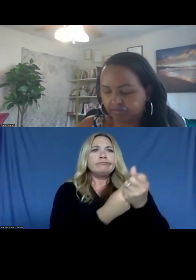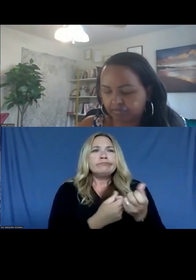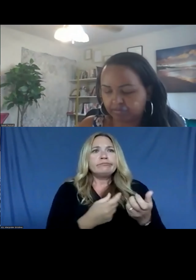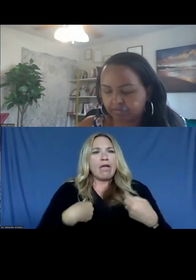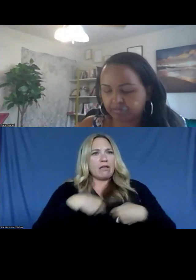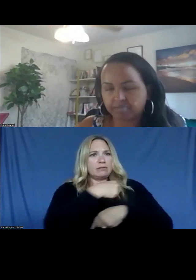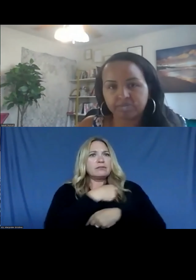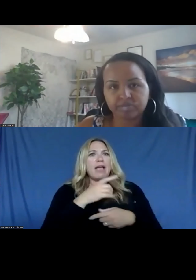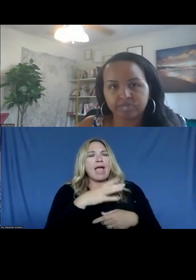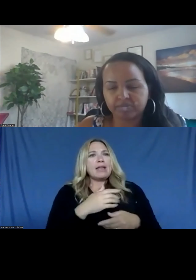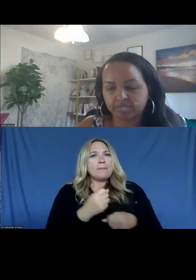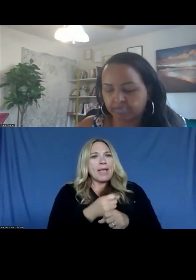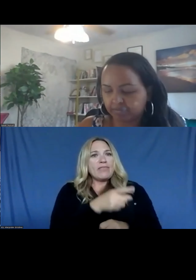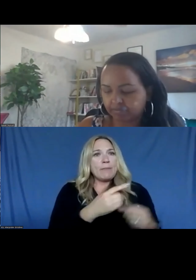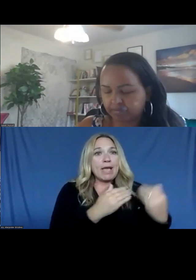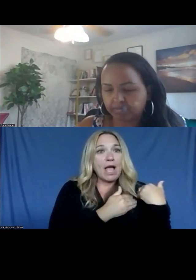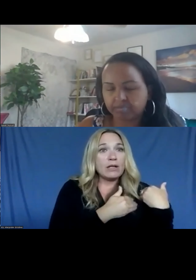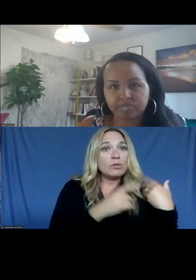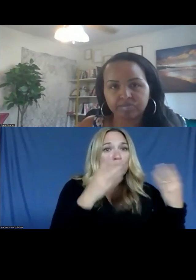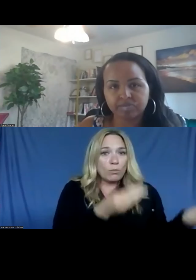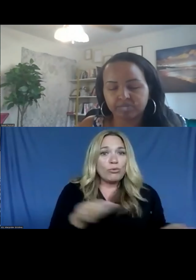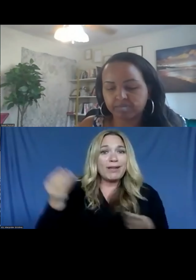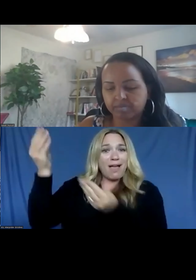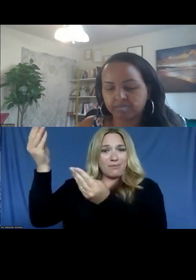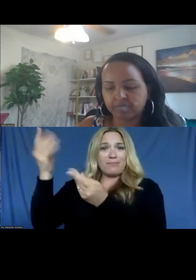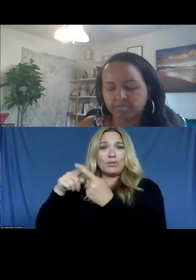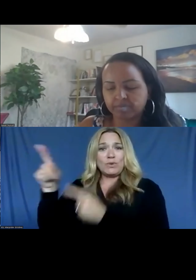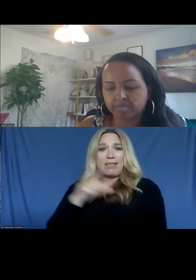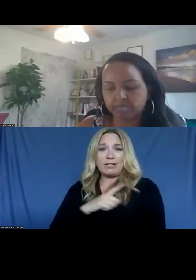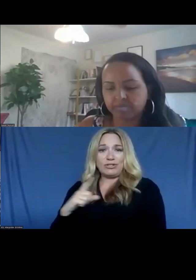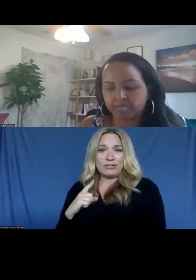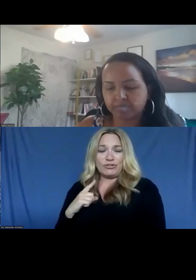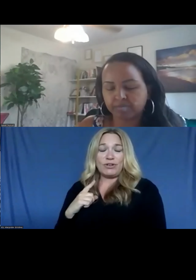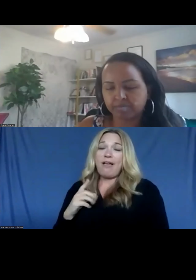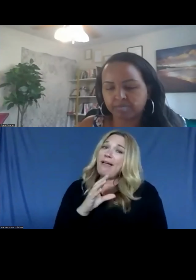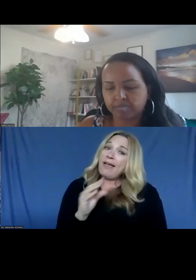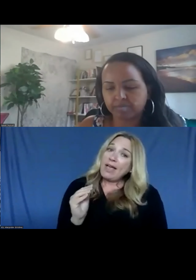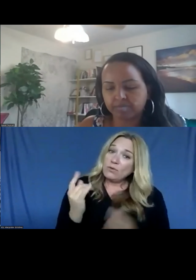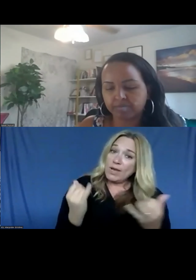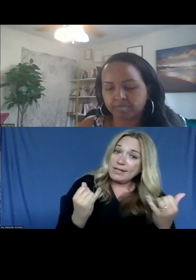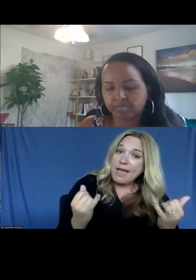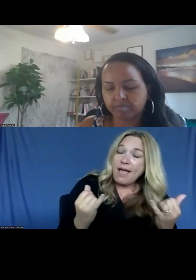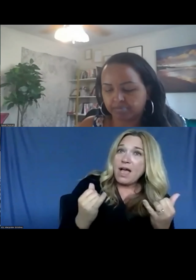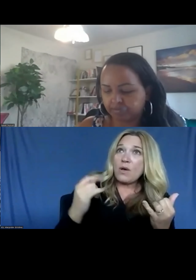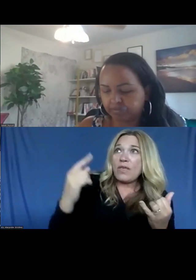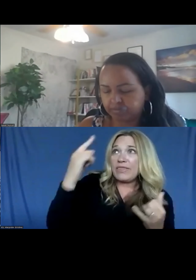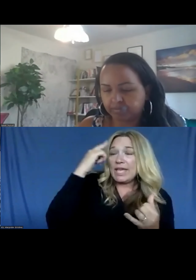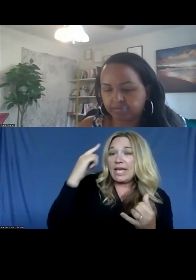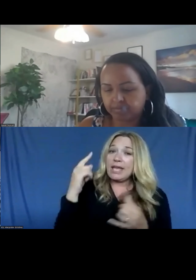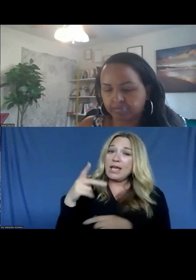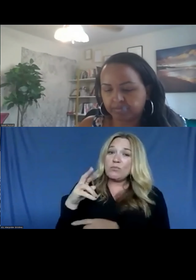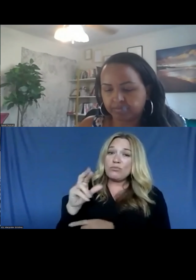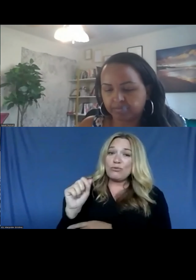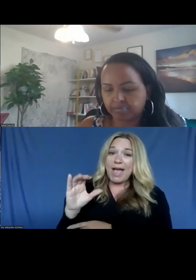them ascend to the legislature and really champion our issues is one thing. Number two, right now, just speaking, practically, it's not too